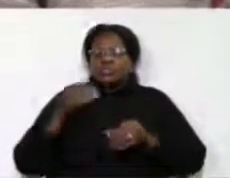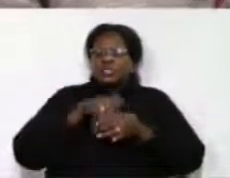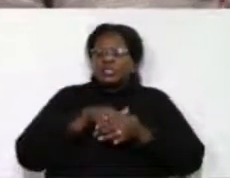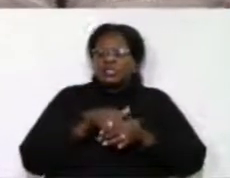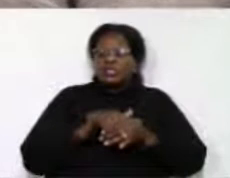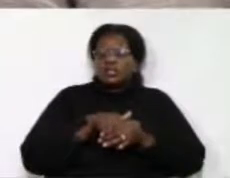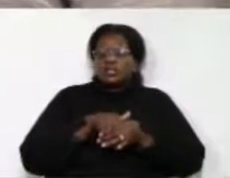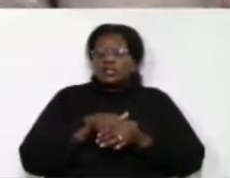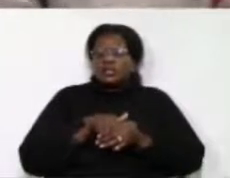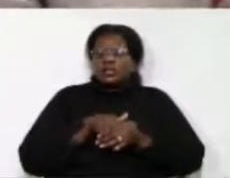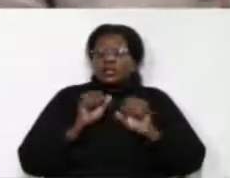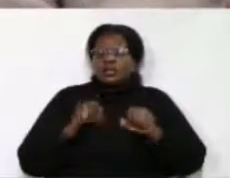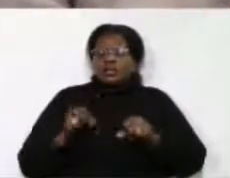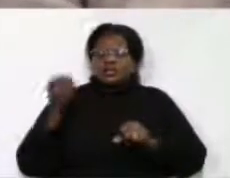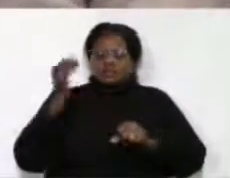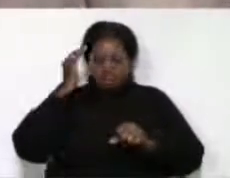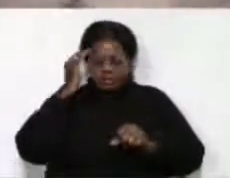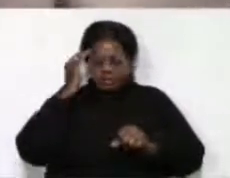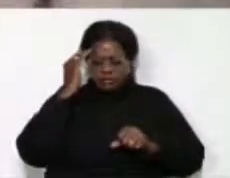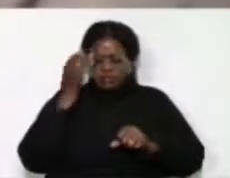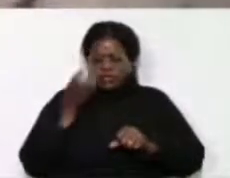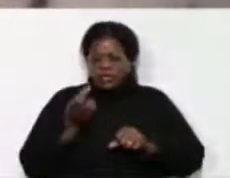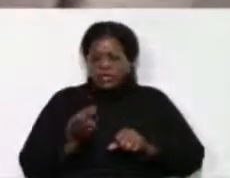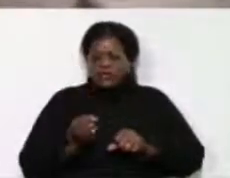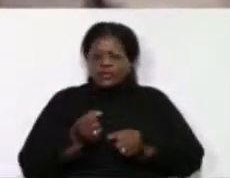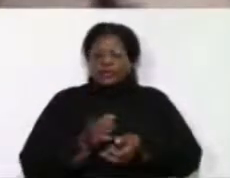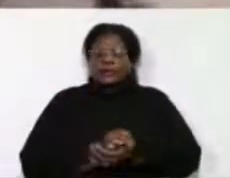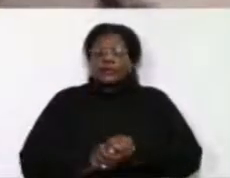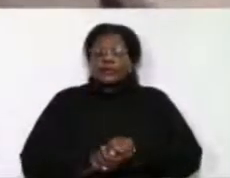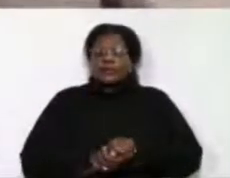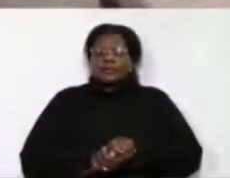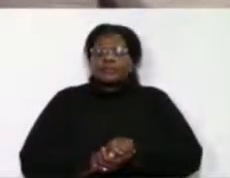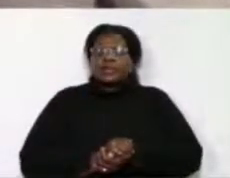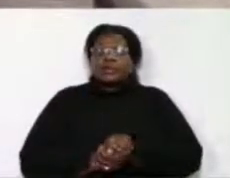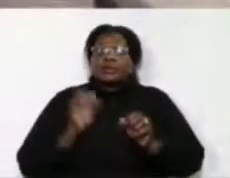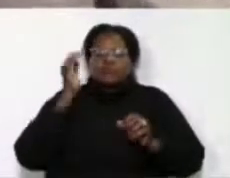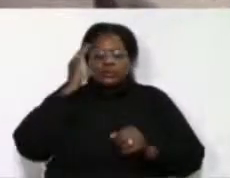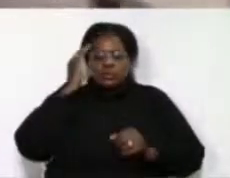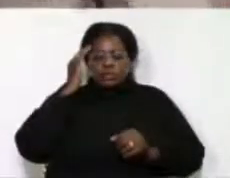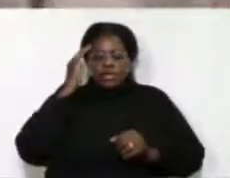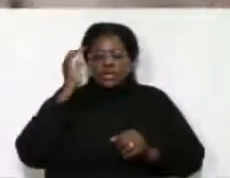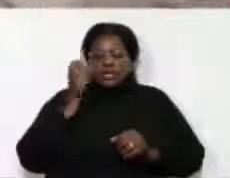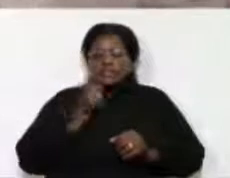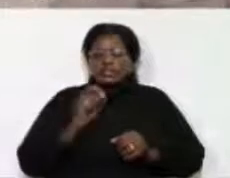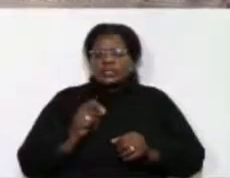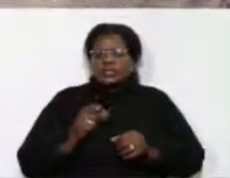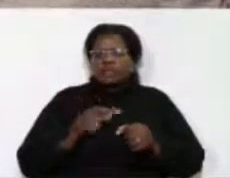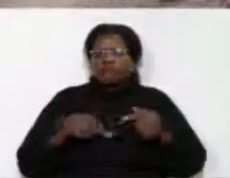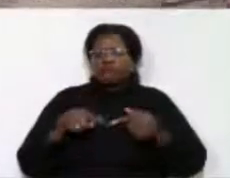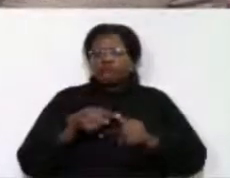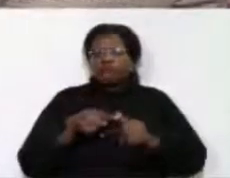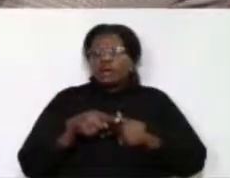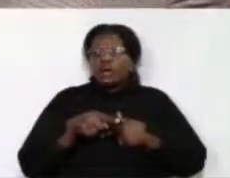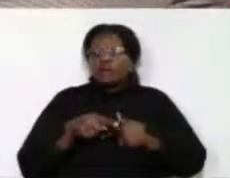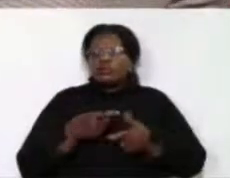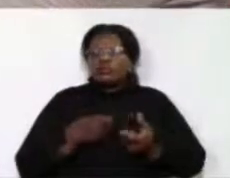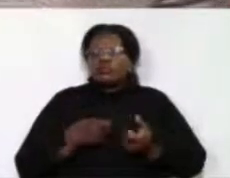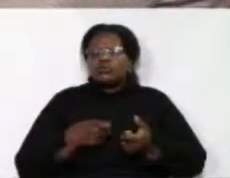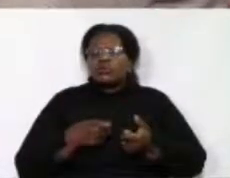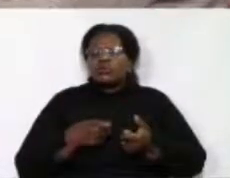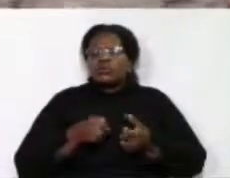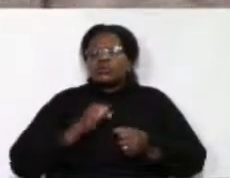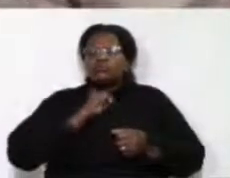have that money, even though it's being written off from the machinery. It's still seen as part